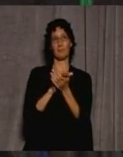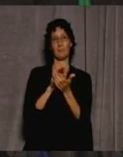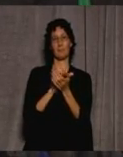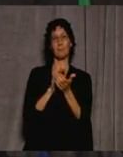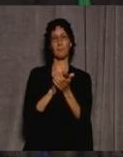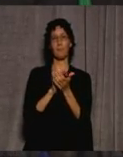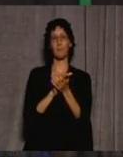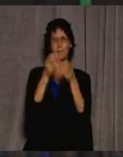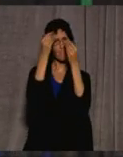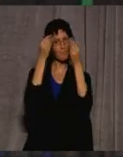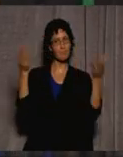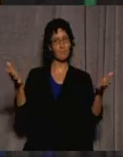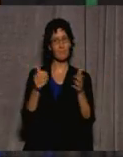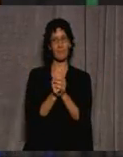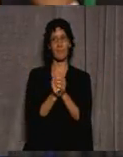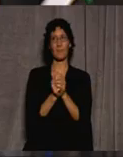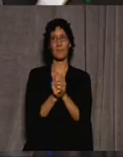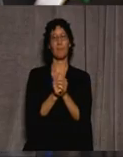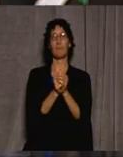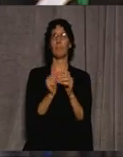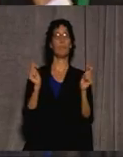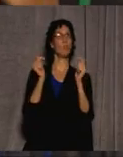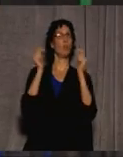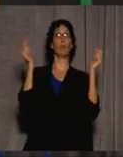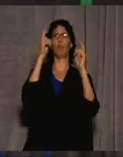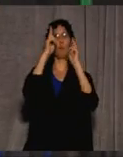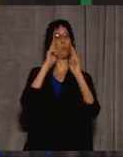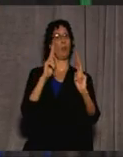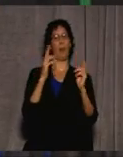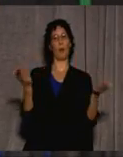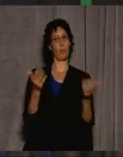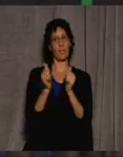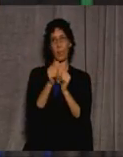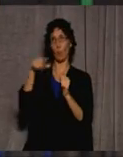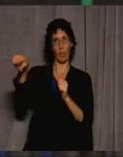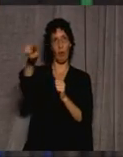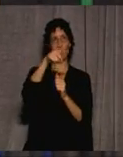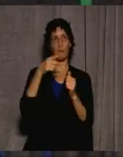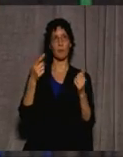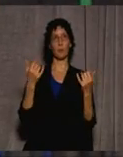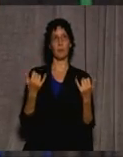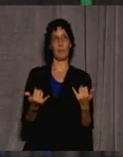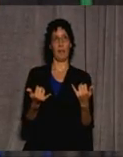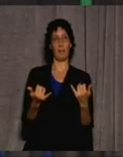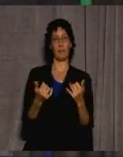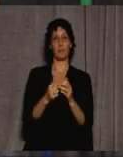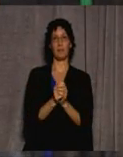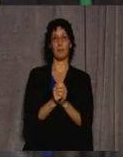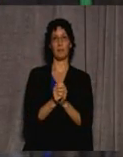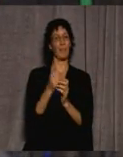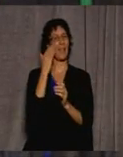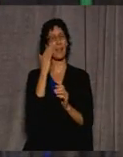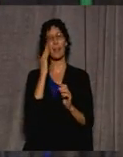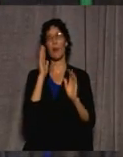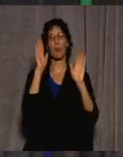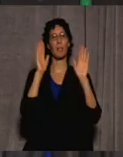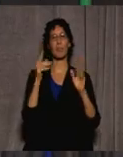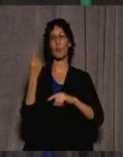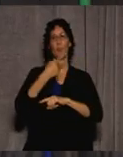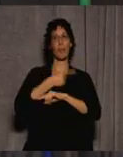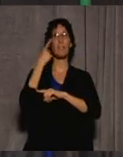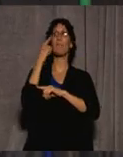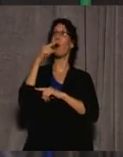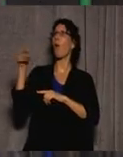Now let me tell you all, look, it's a huge honor to be here with you today. And I know this is a great day for all of